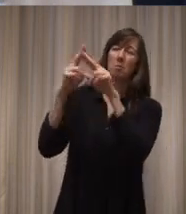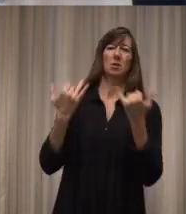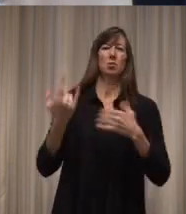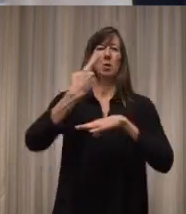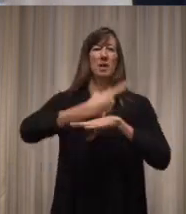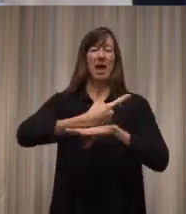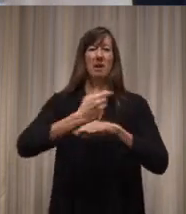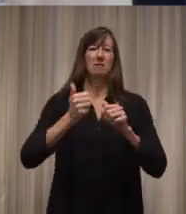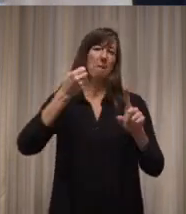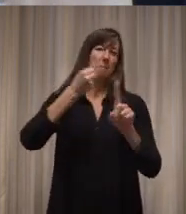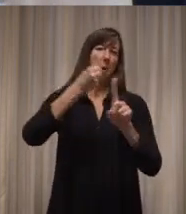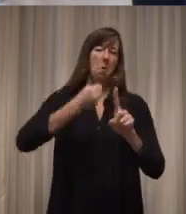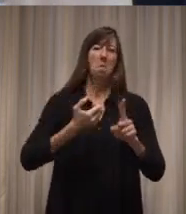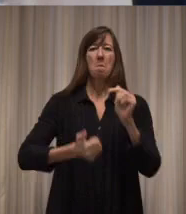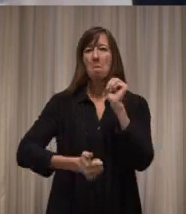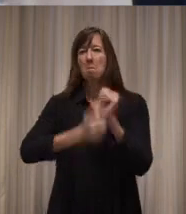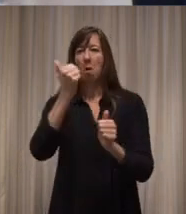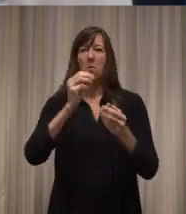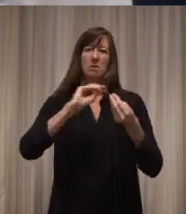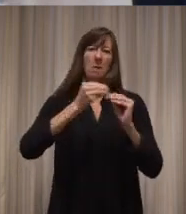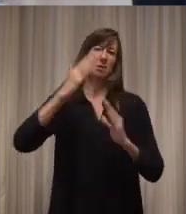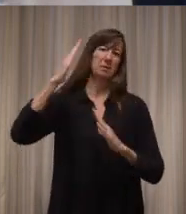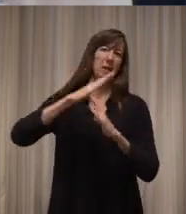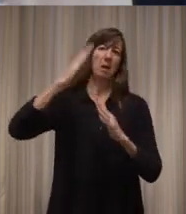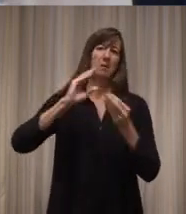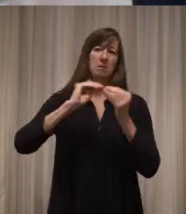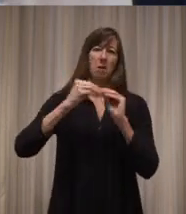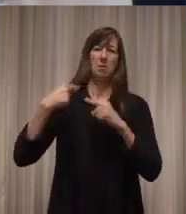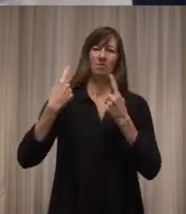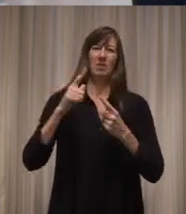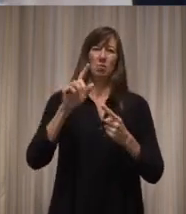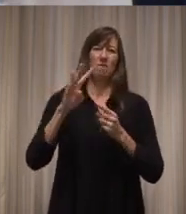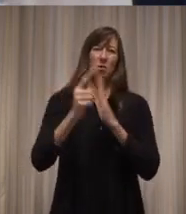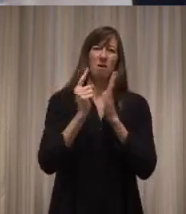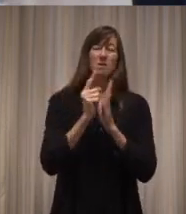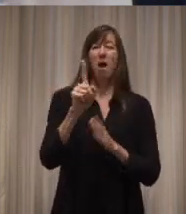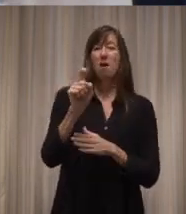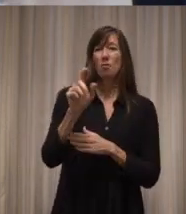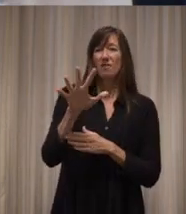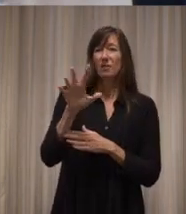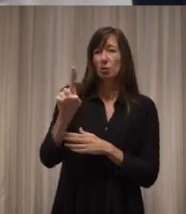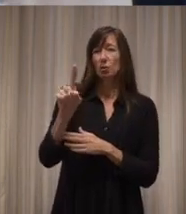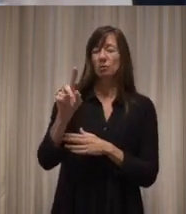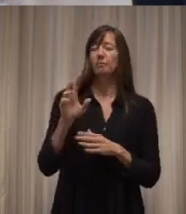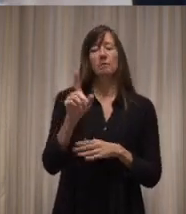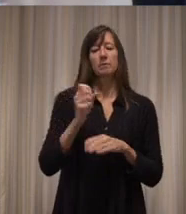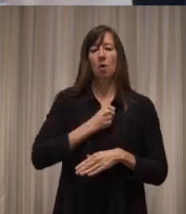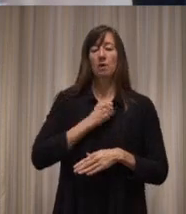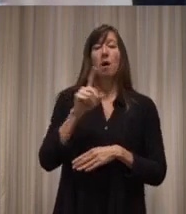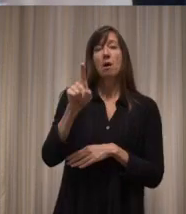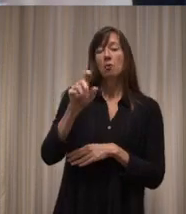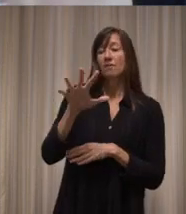most number of new positive cases in a single 24-hour period. We had 152 new positives in the